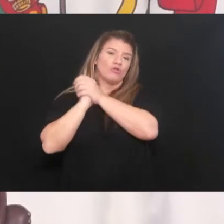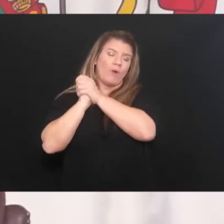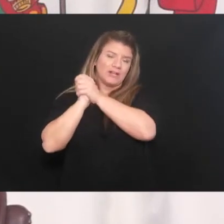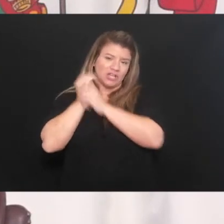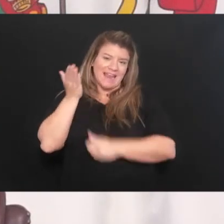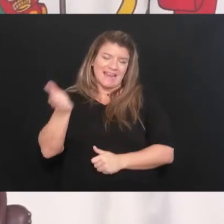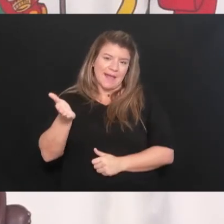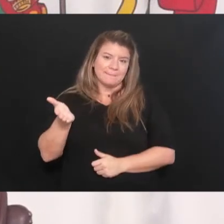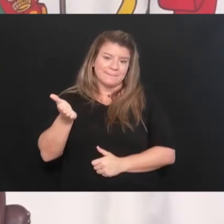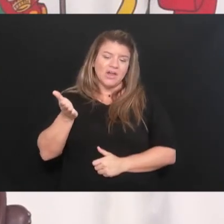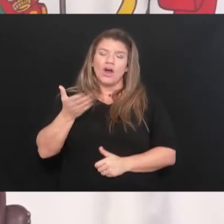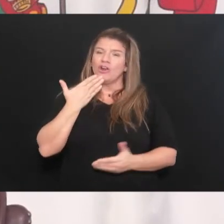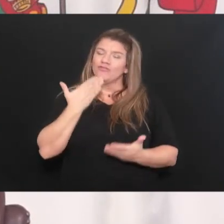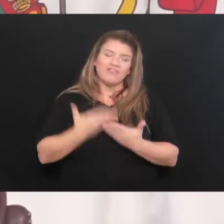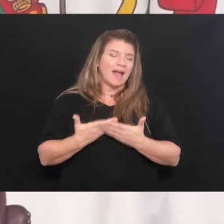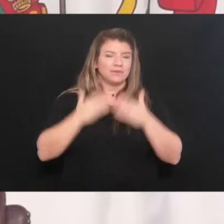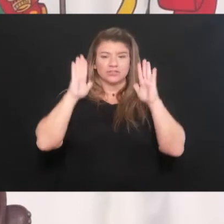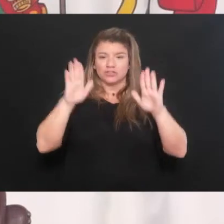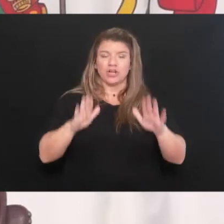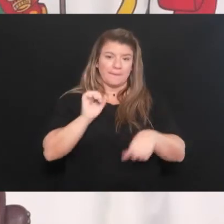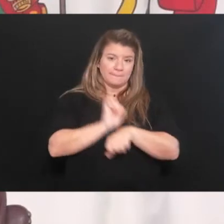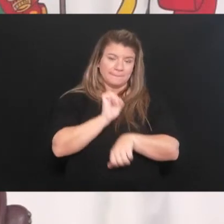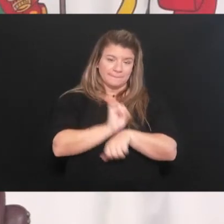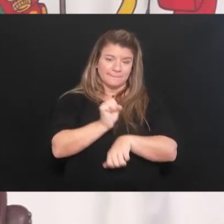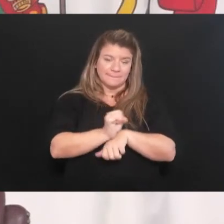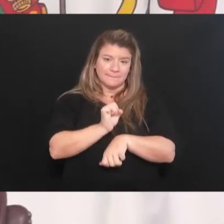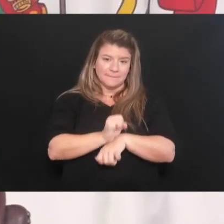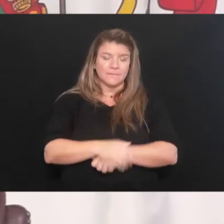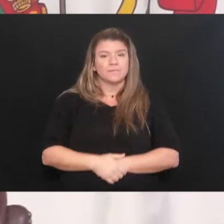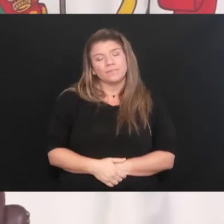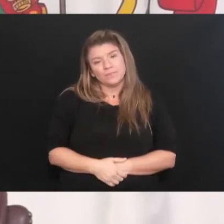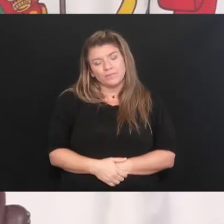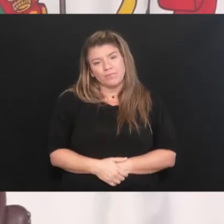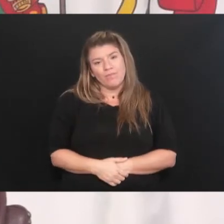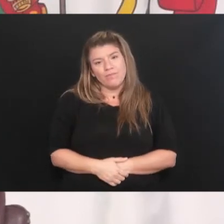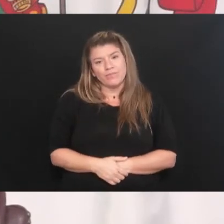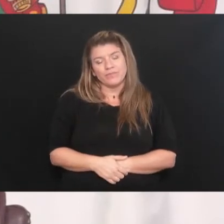on a fabulous job. And